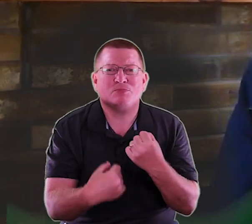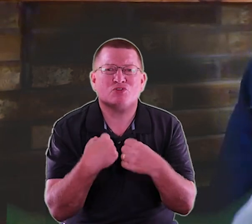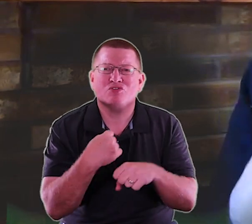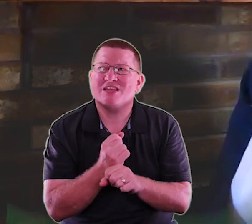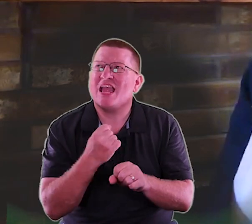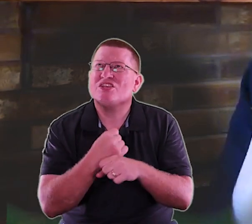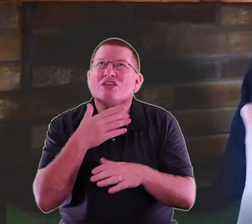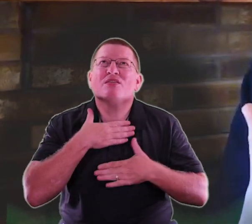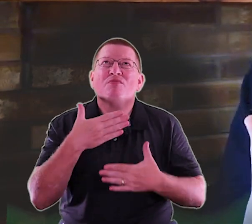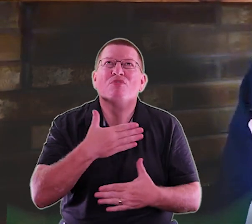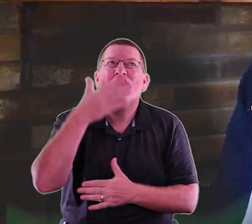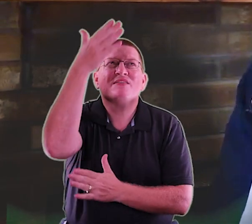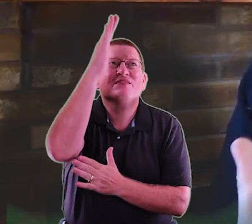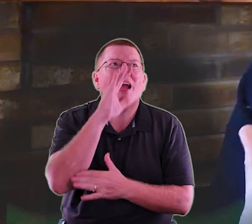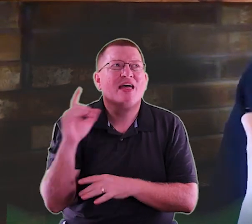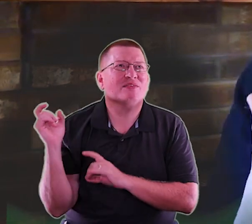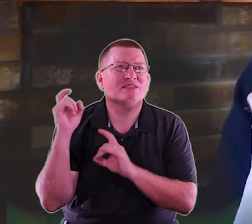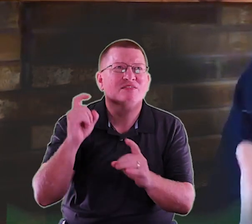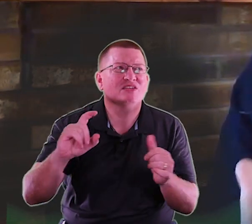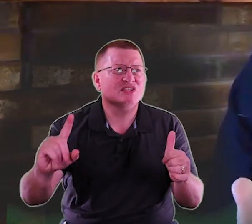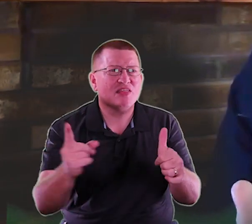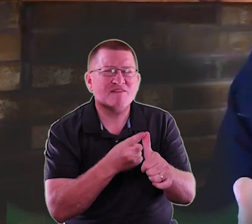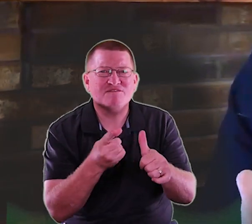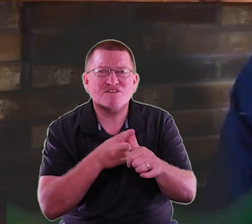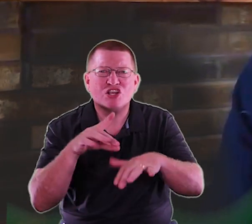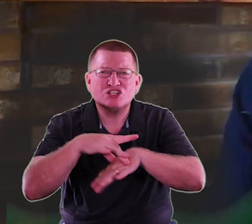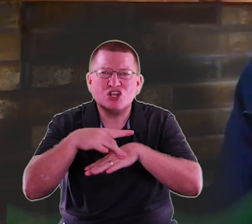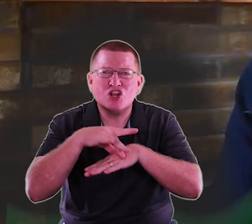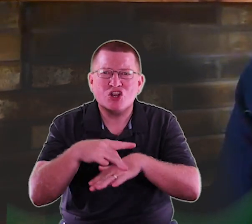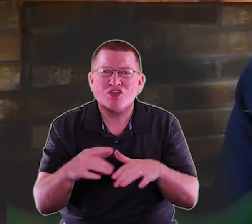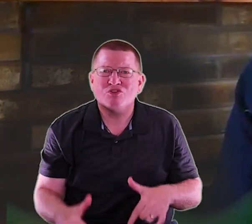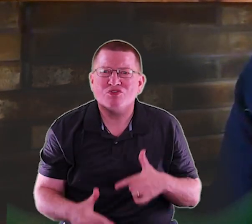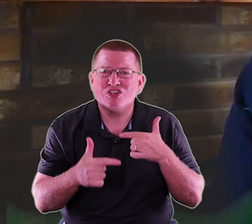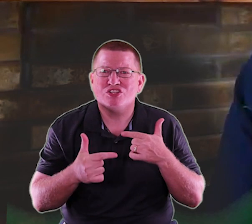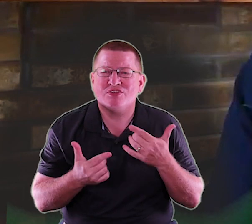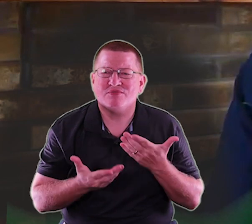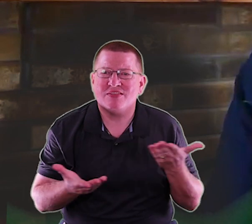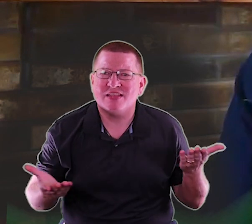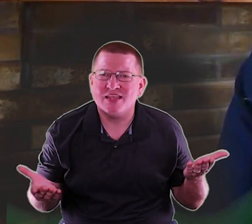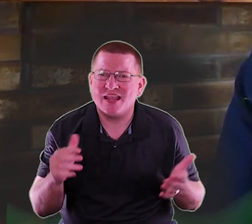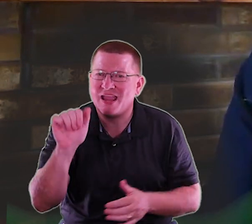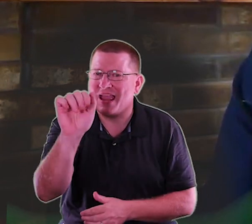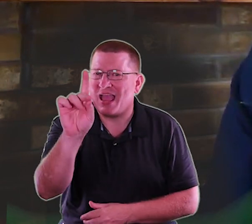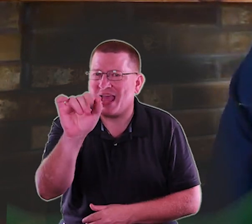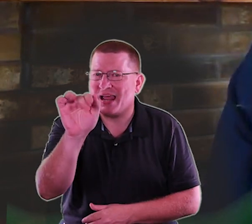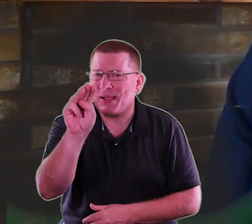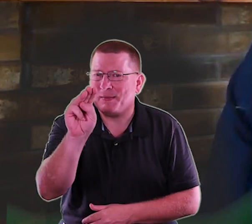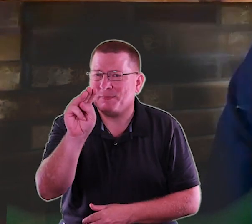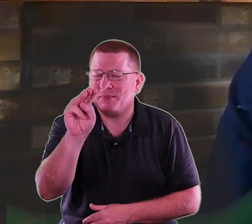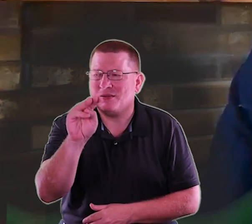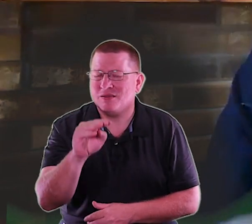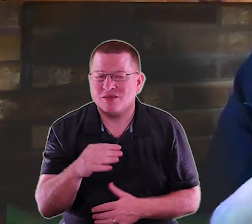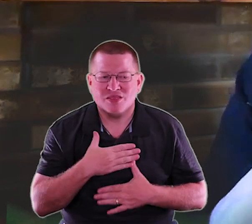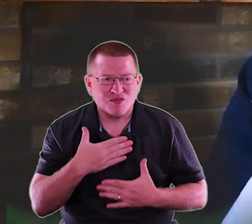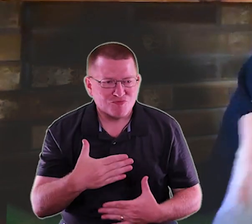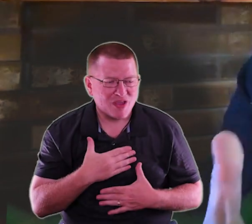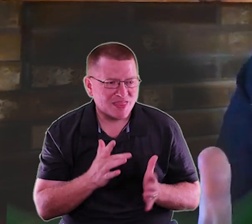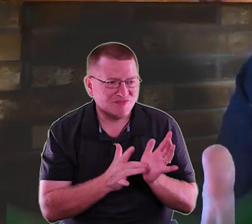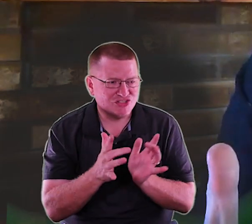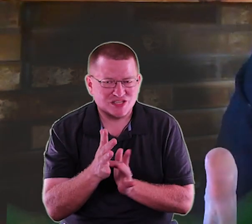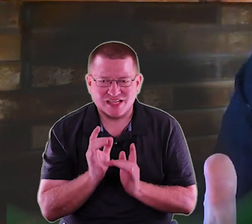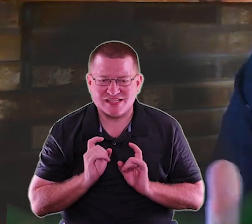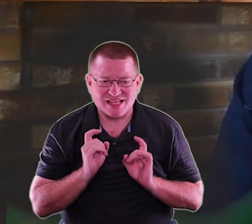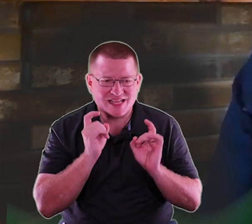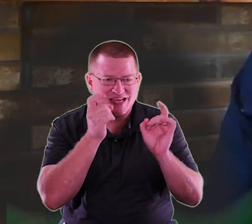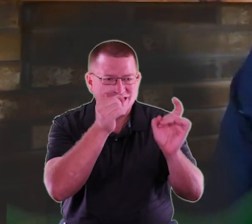breath of God that was breathed into the first earth creature, Adam, the breath of Jesus as he gave